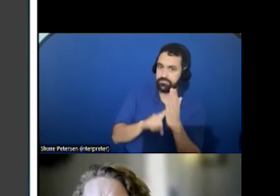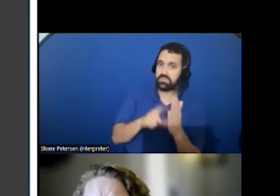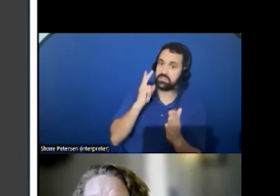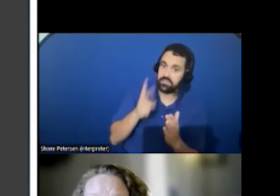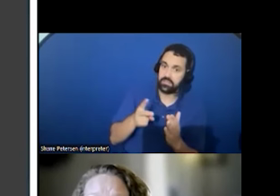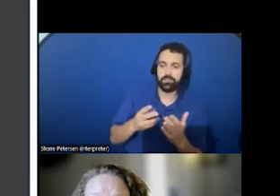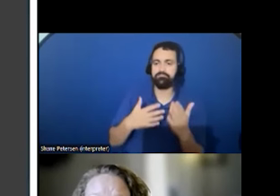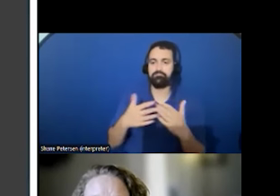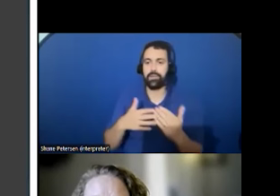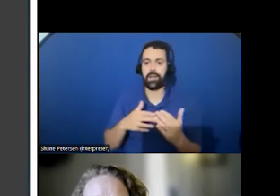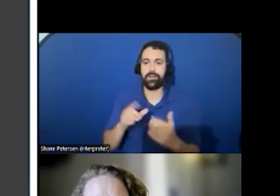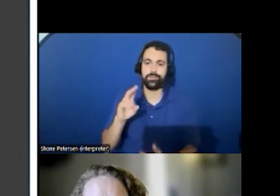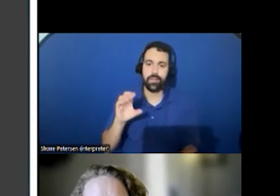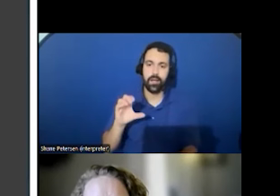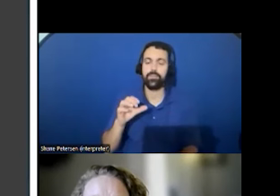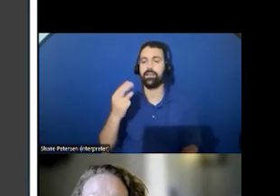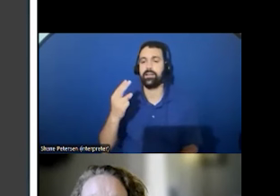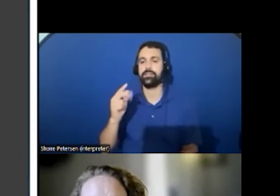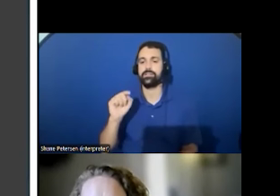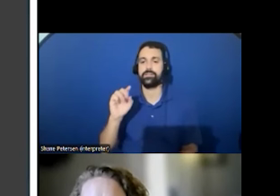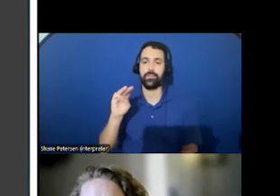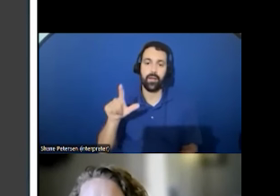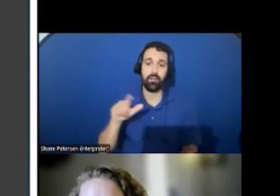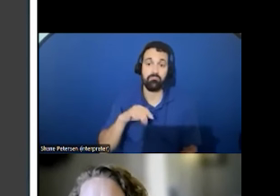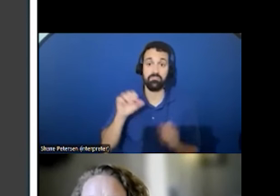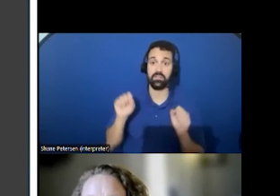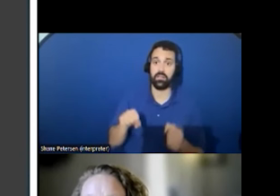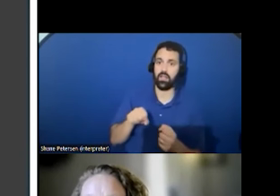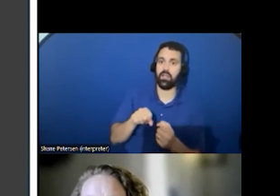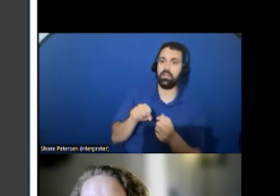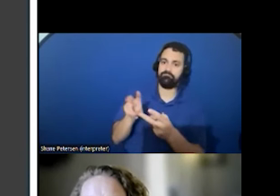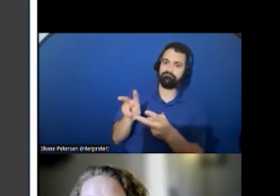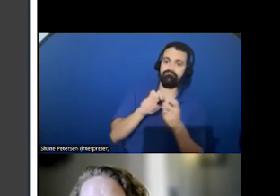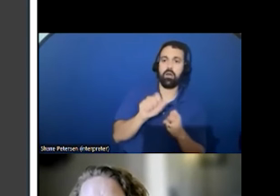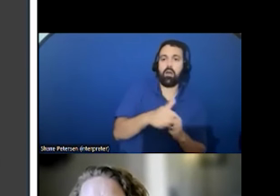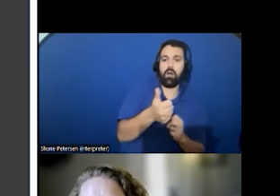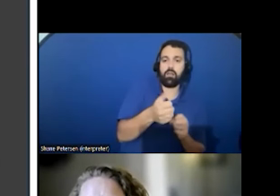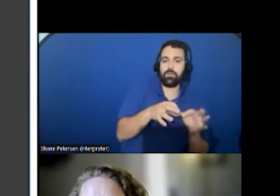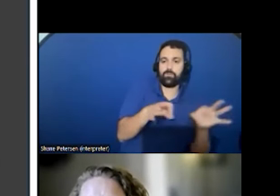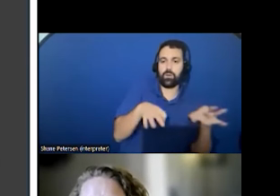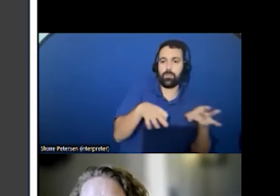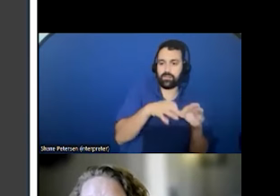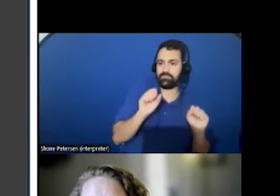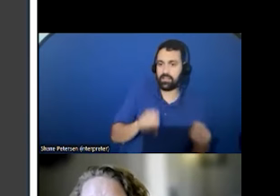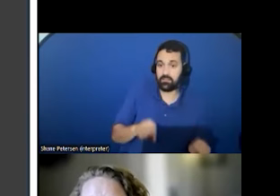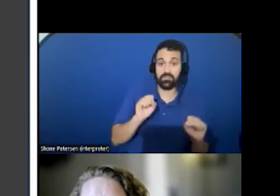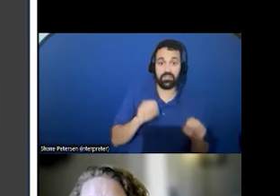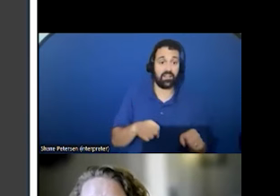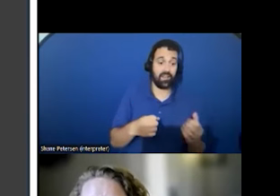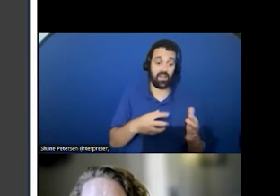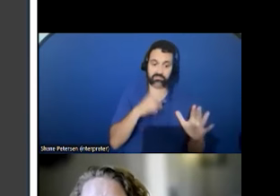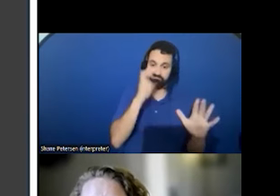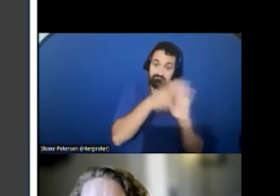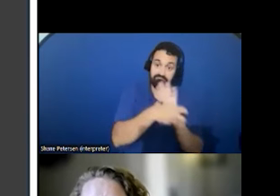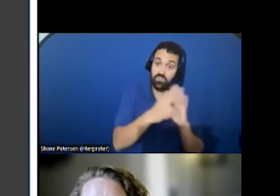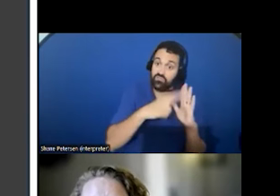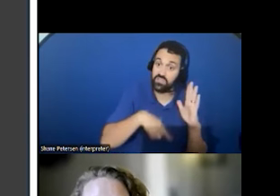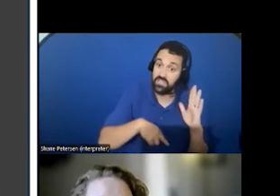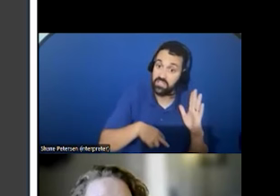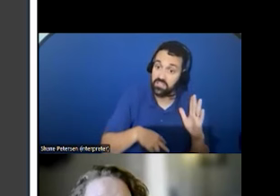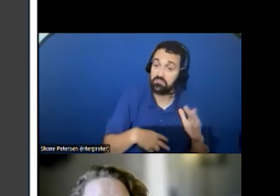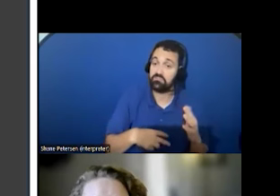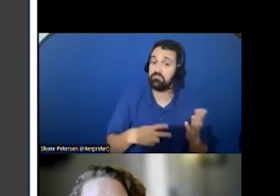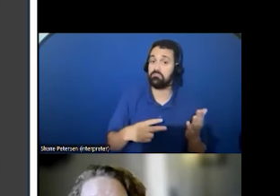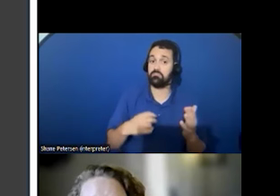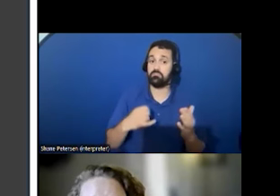HTML, that allows them to take it out in a different format. So they can do an immersive reader, and if you don't know what something is, you can scroll over